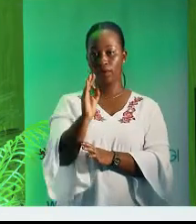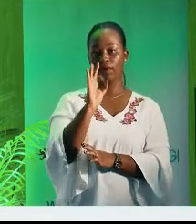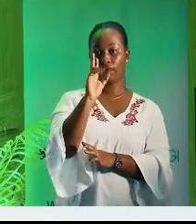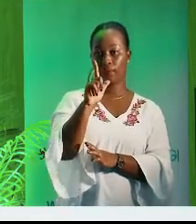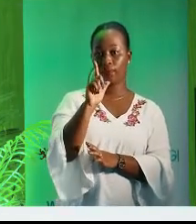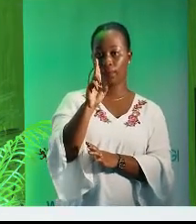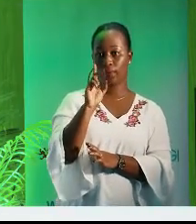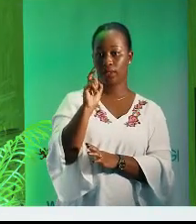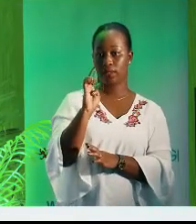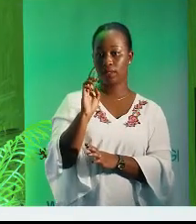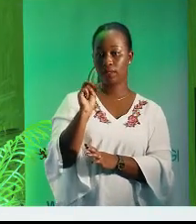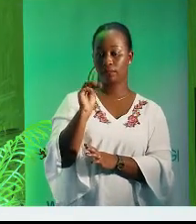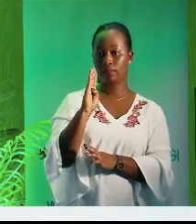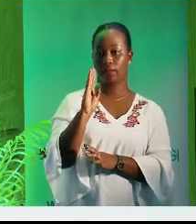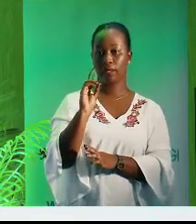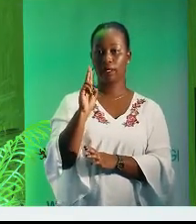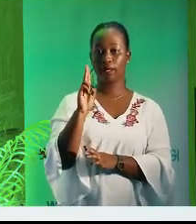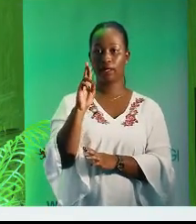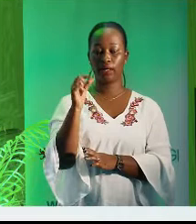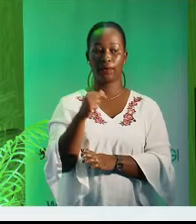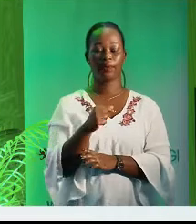Luxembourg, the Assistant General,